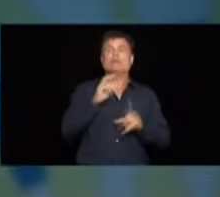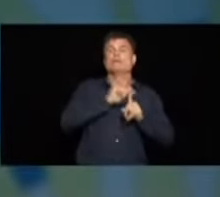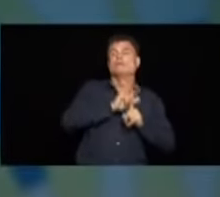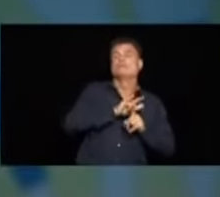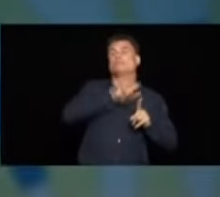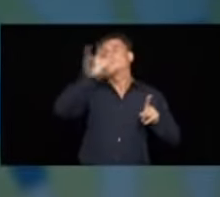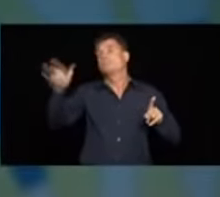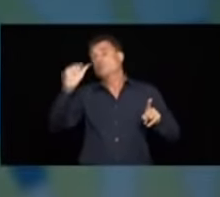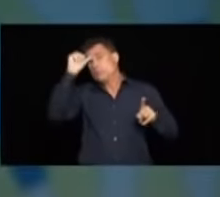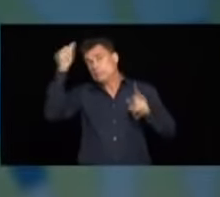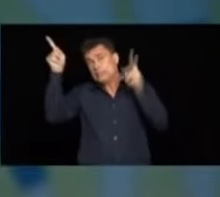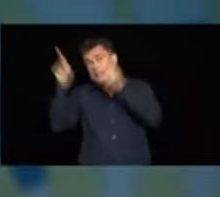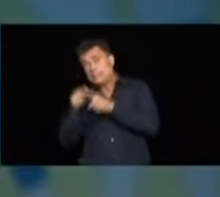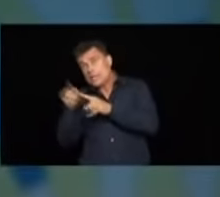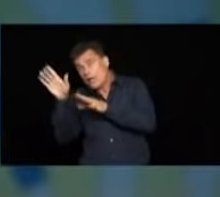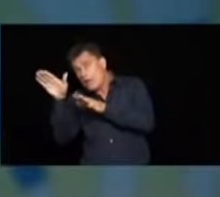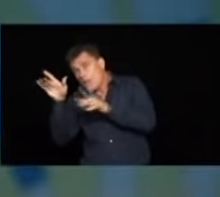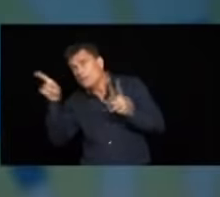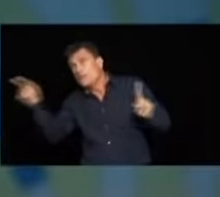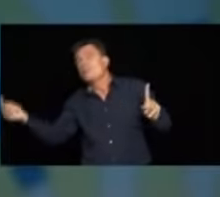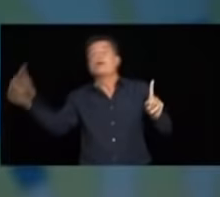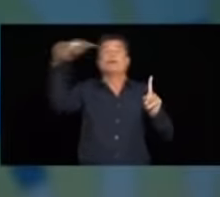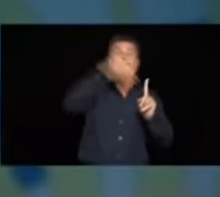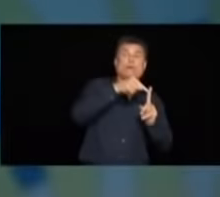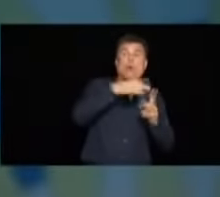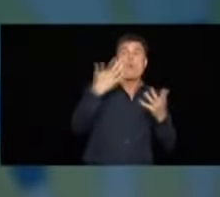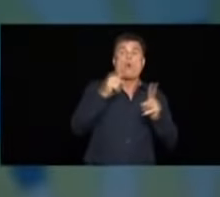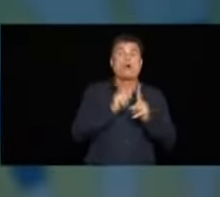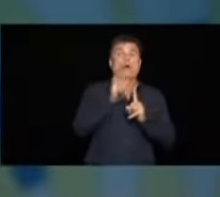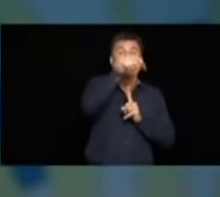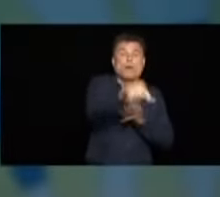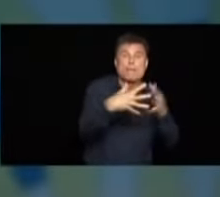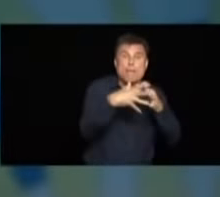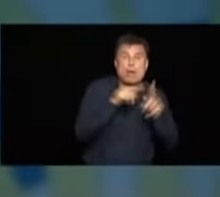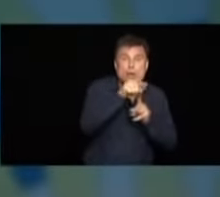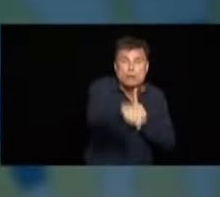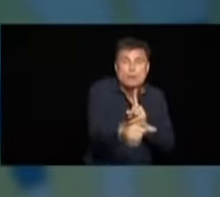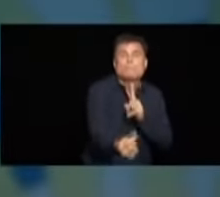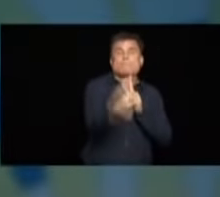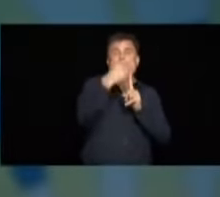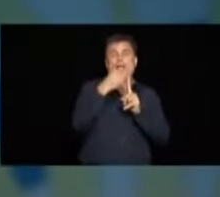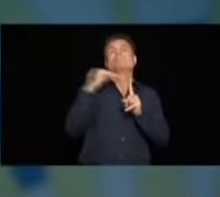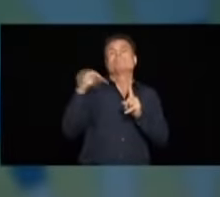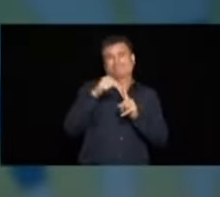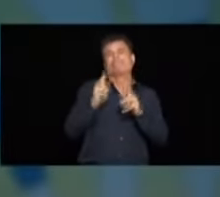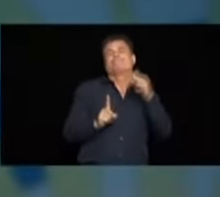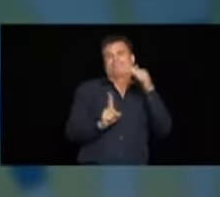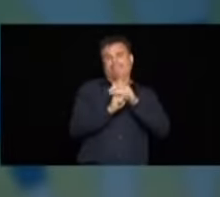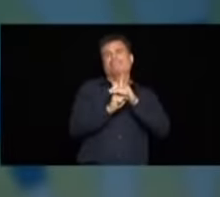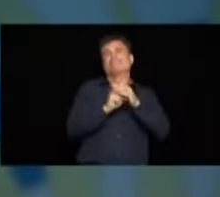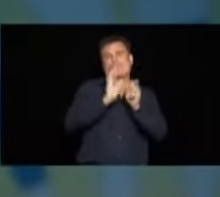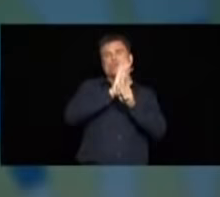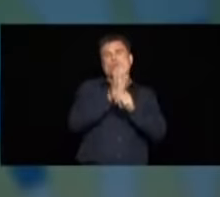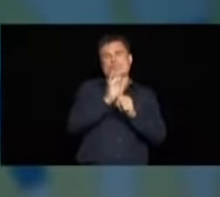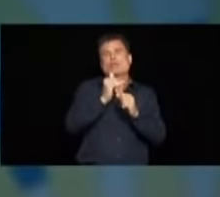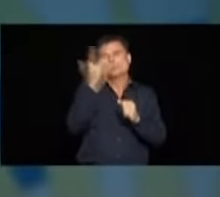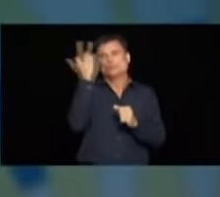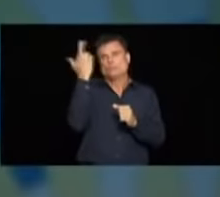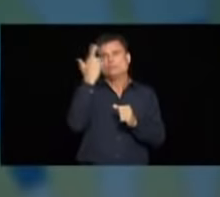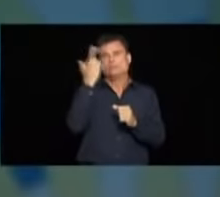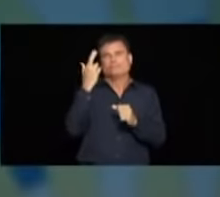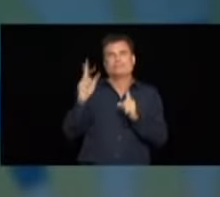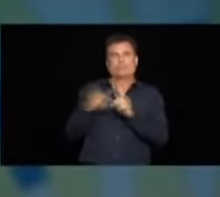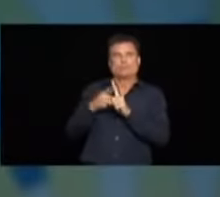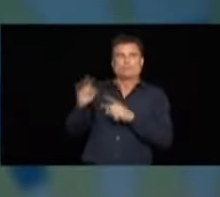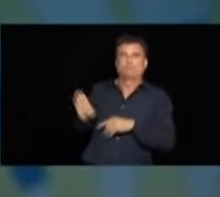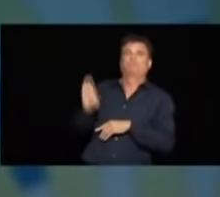This is a good representation of what is happening in the phase of the pandemic